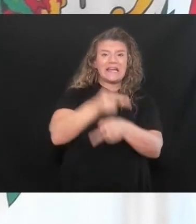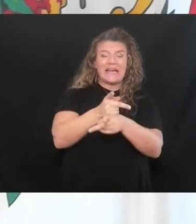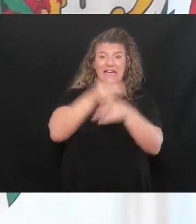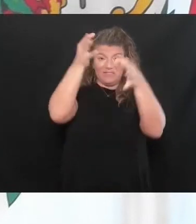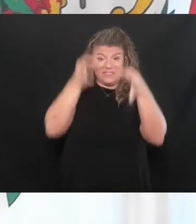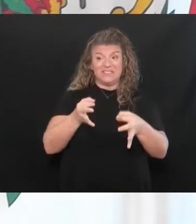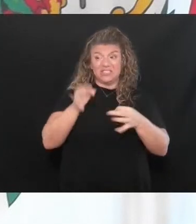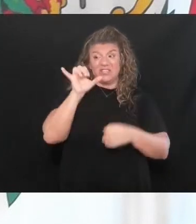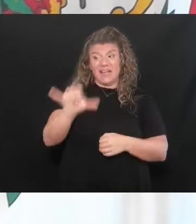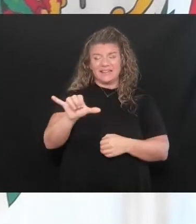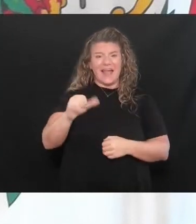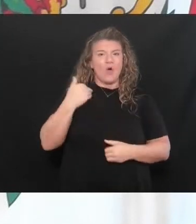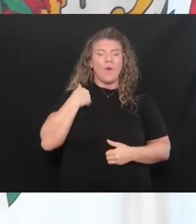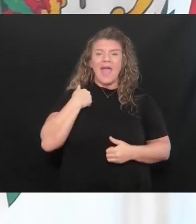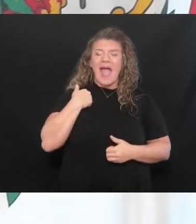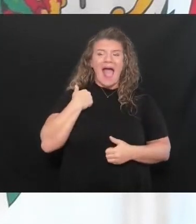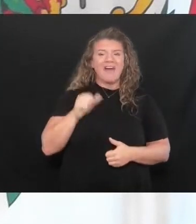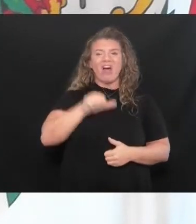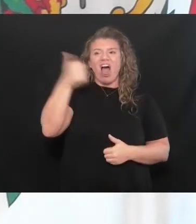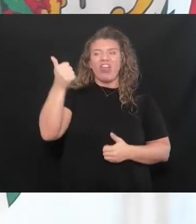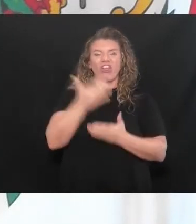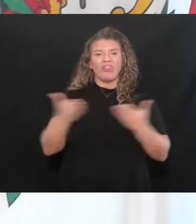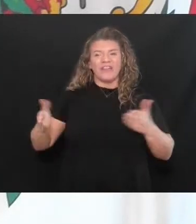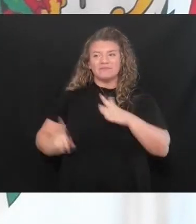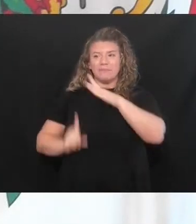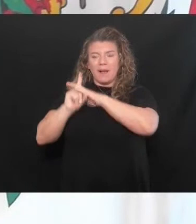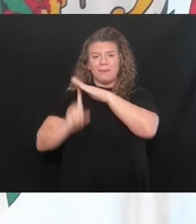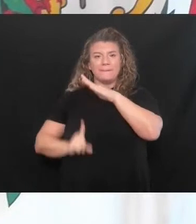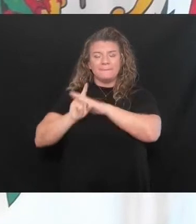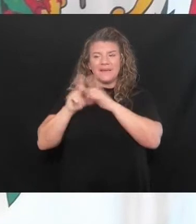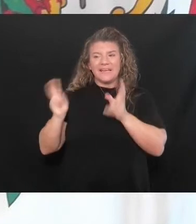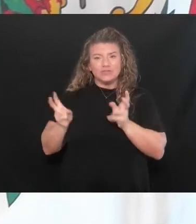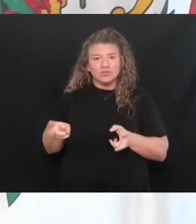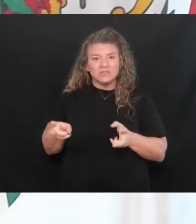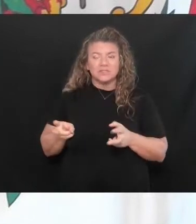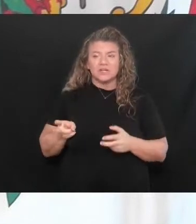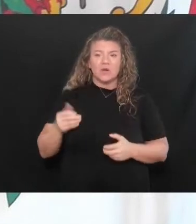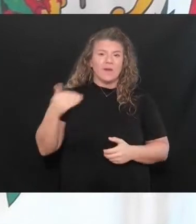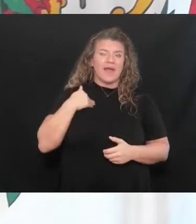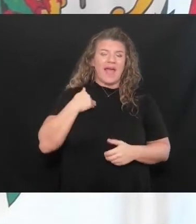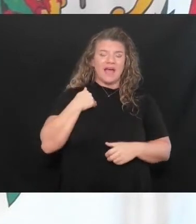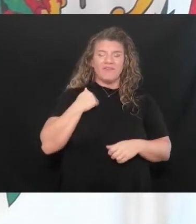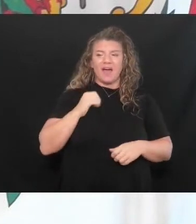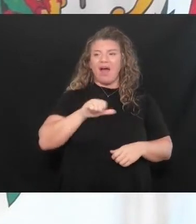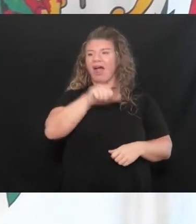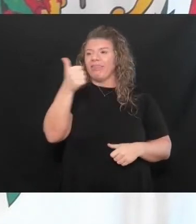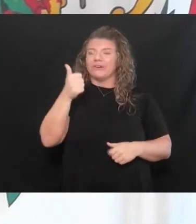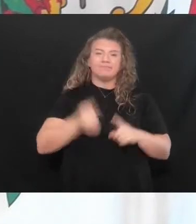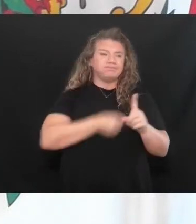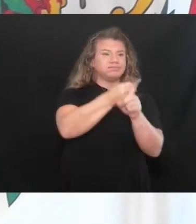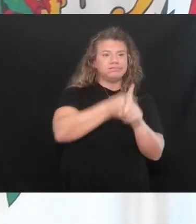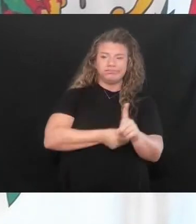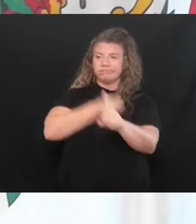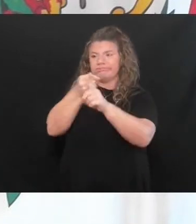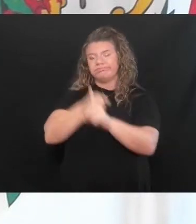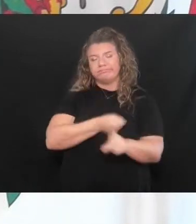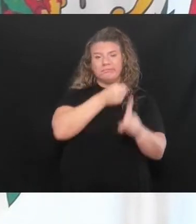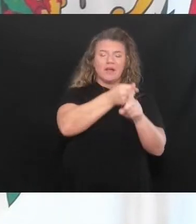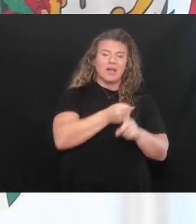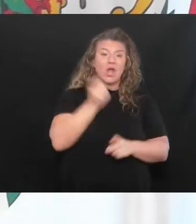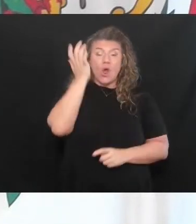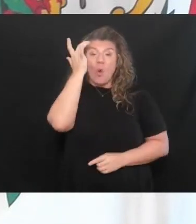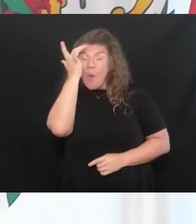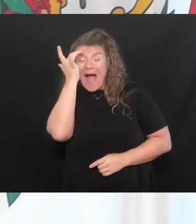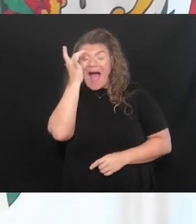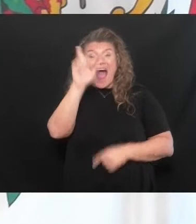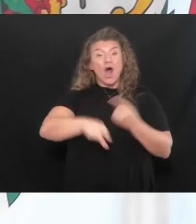like that, there's repercussions all over the place. You know, there's bombs that go off everywhere, because when